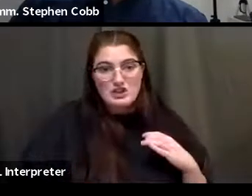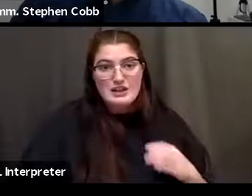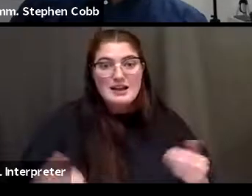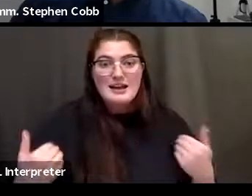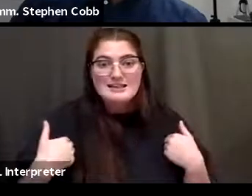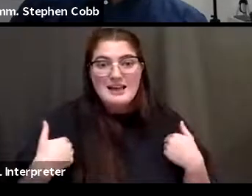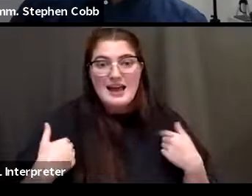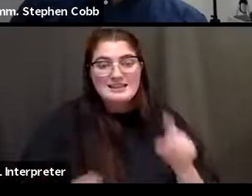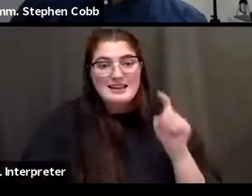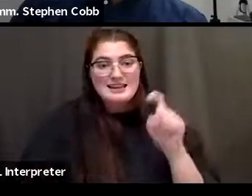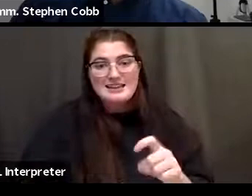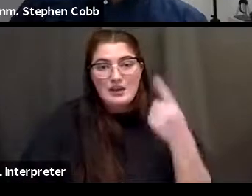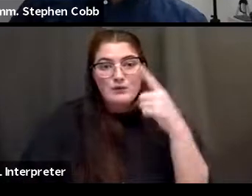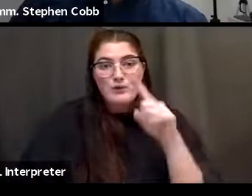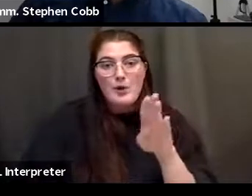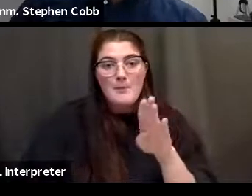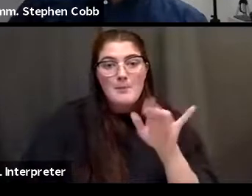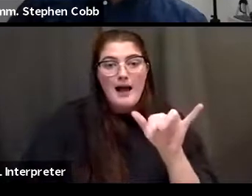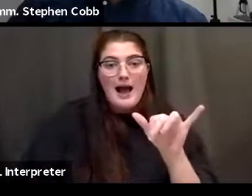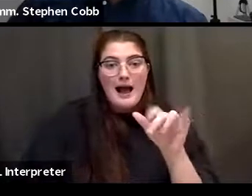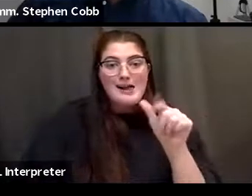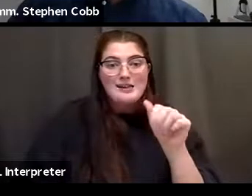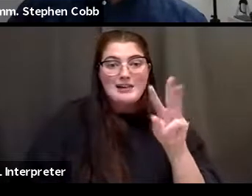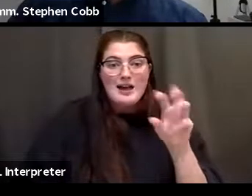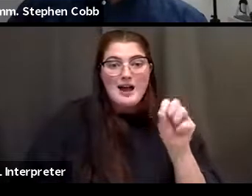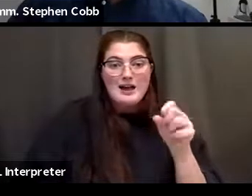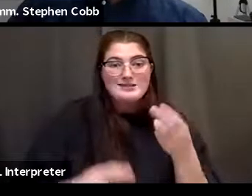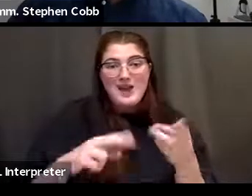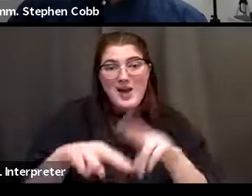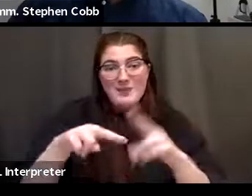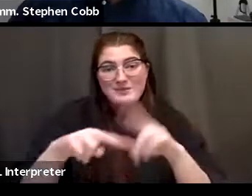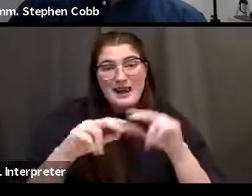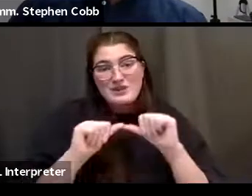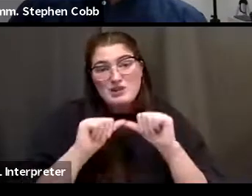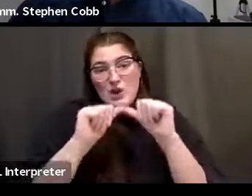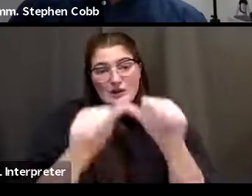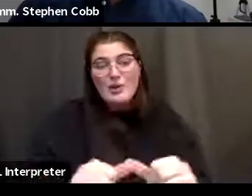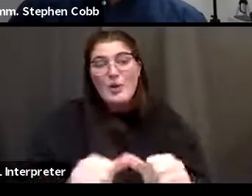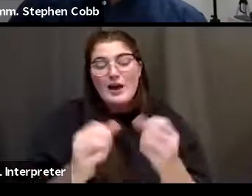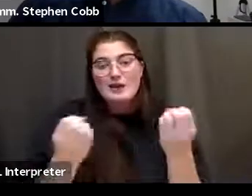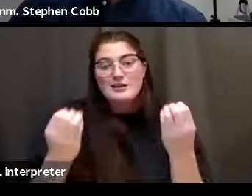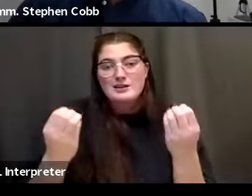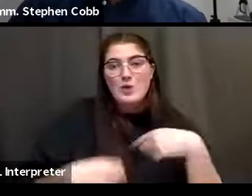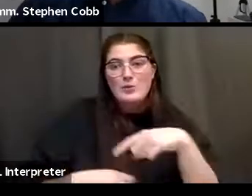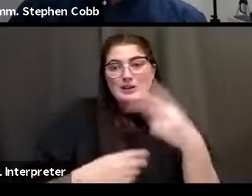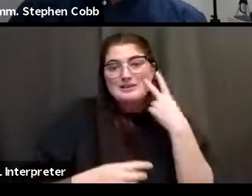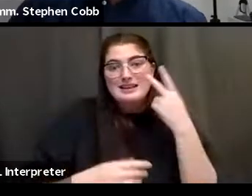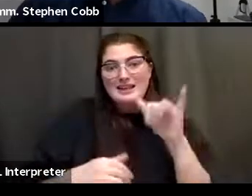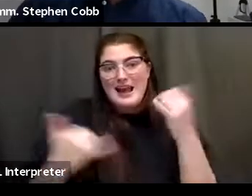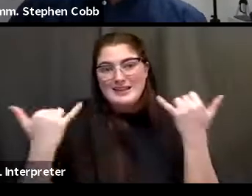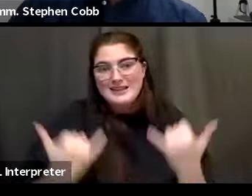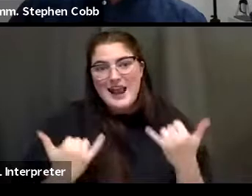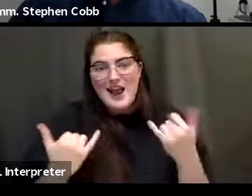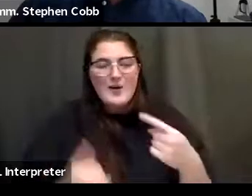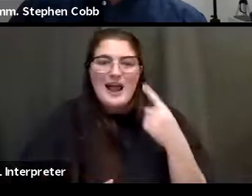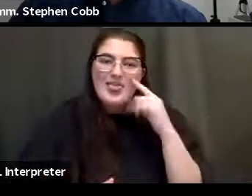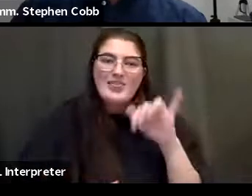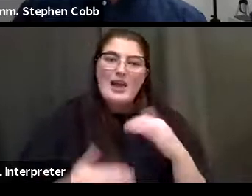a need for bylaws updates on an ongoing basis. And so we're seeing that now. And I think this will